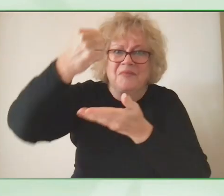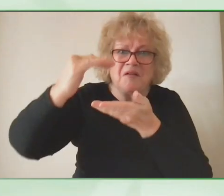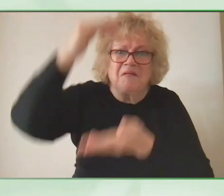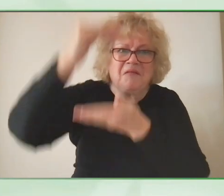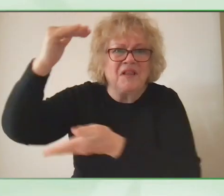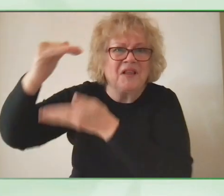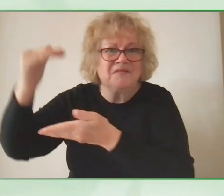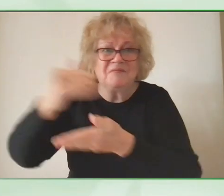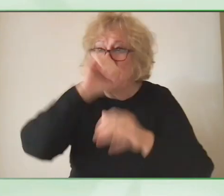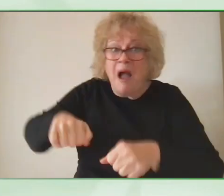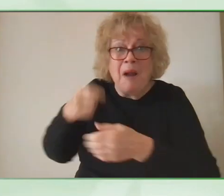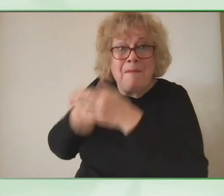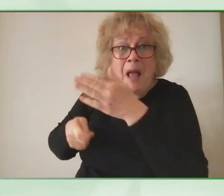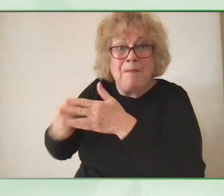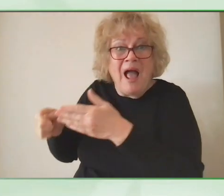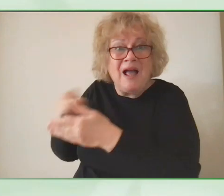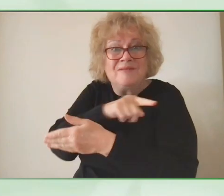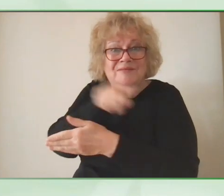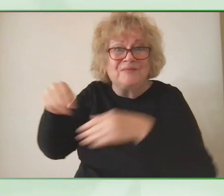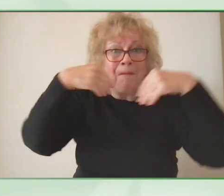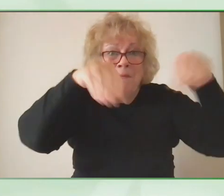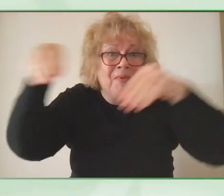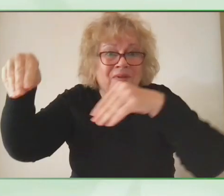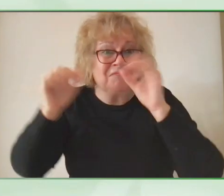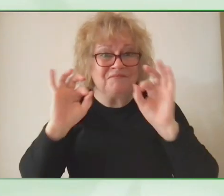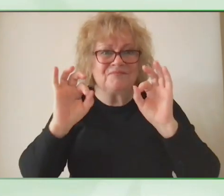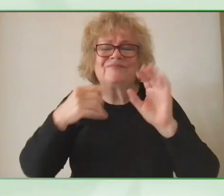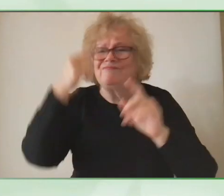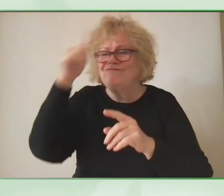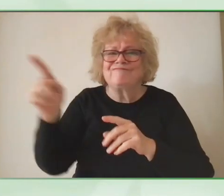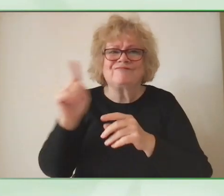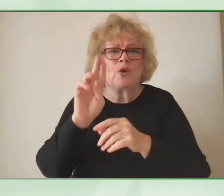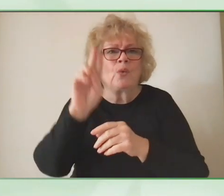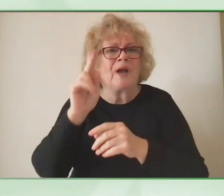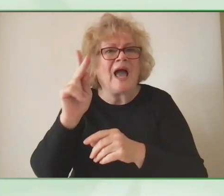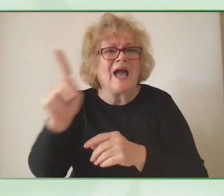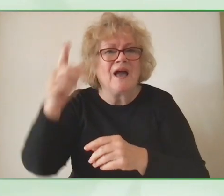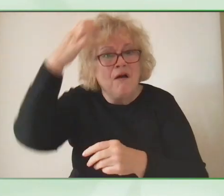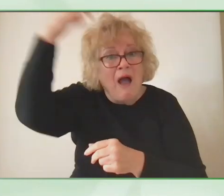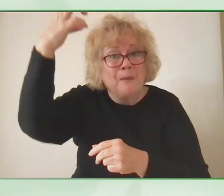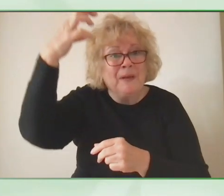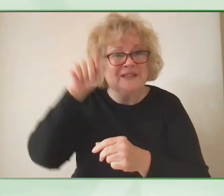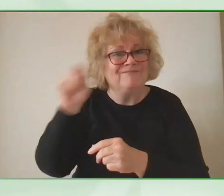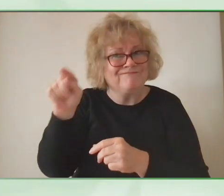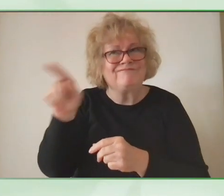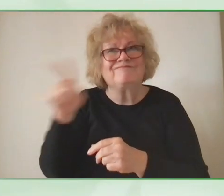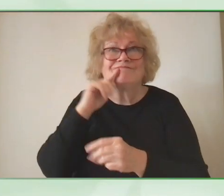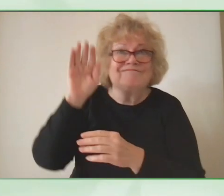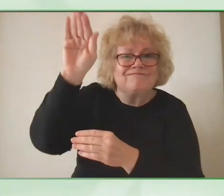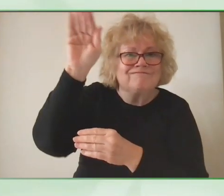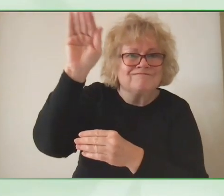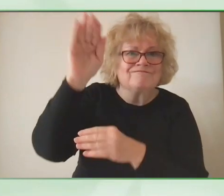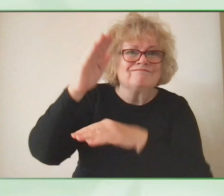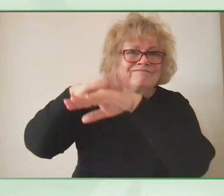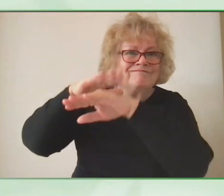trying to do this for this kind of technology and to reach these audiences means that